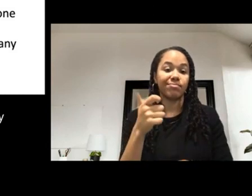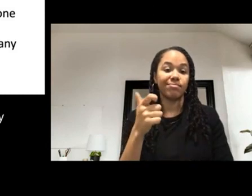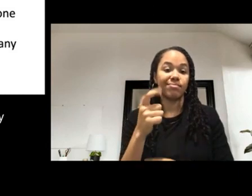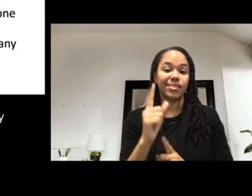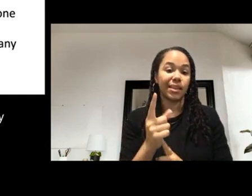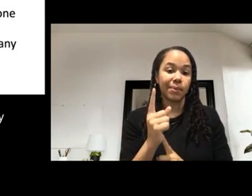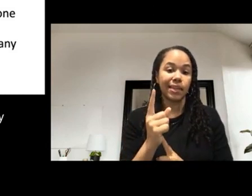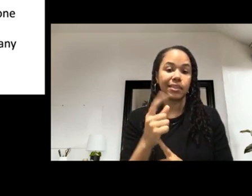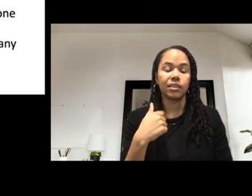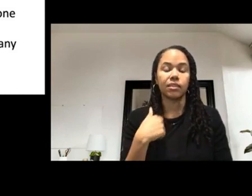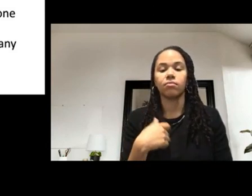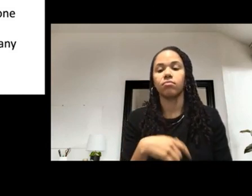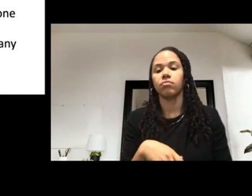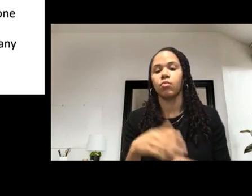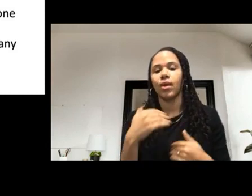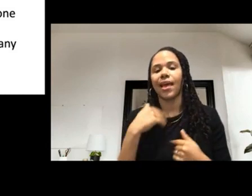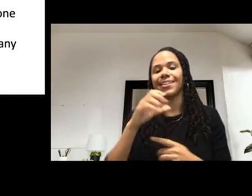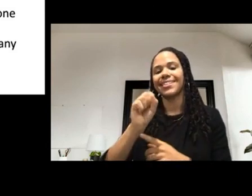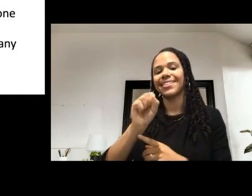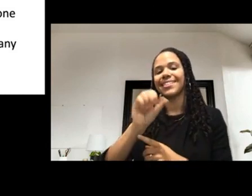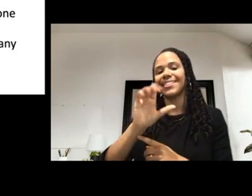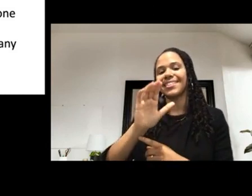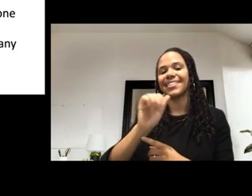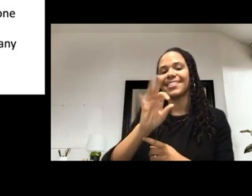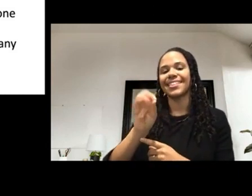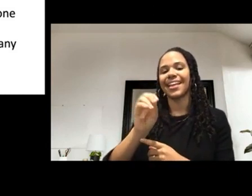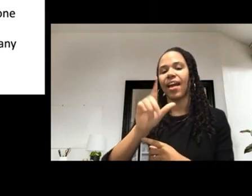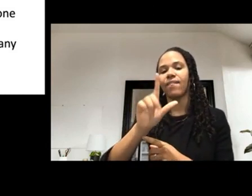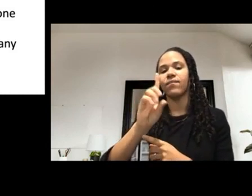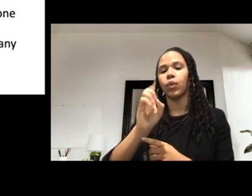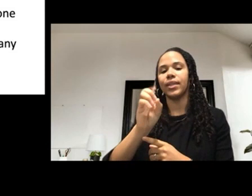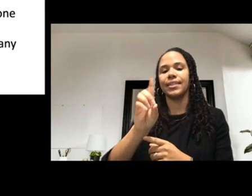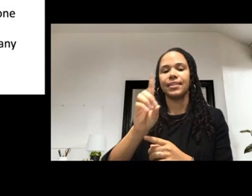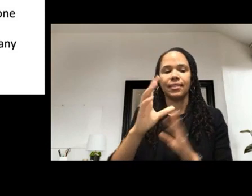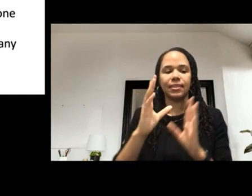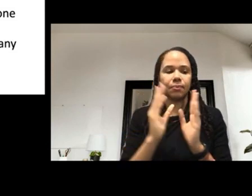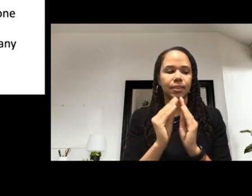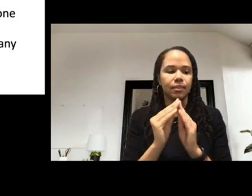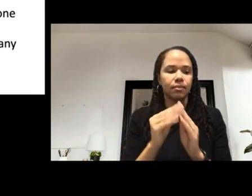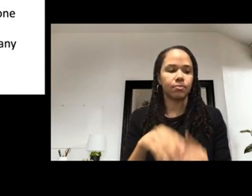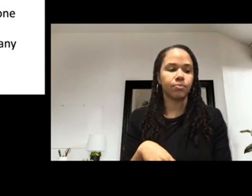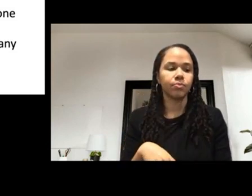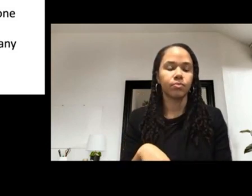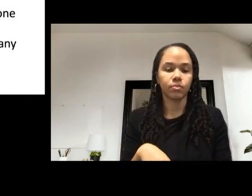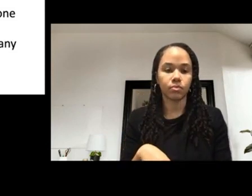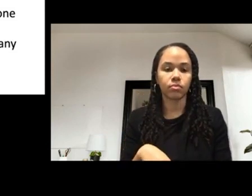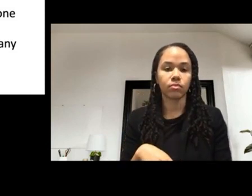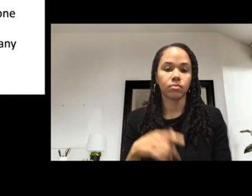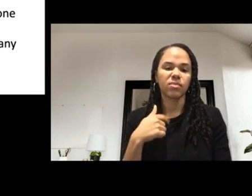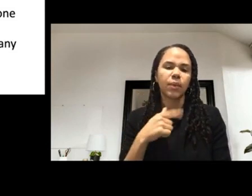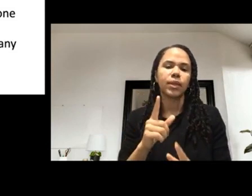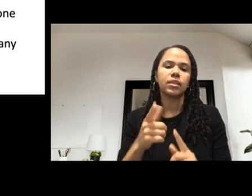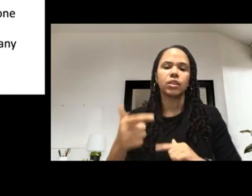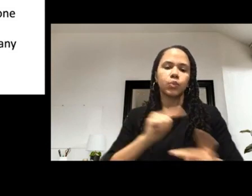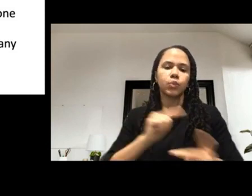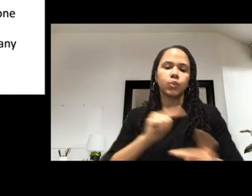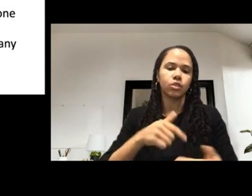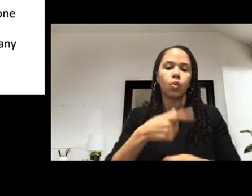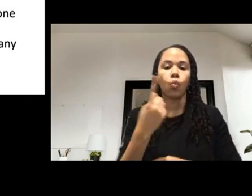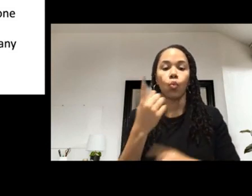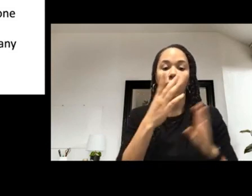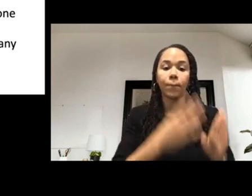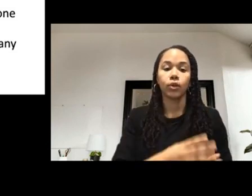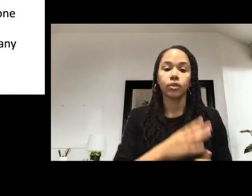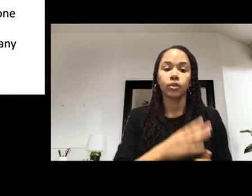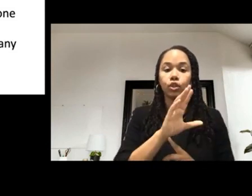break, reflect on what you did, and then switch who's in charge of touching the computer. Basically, one person could be